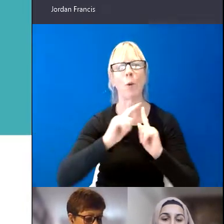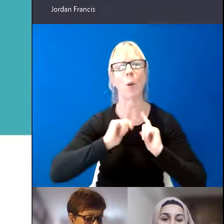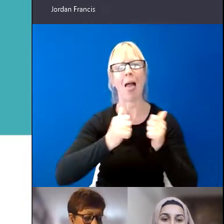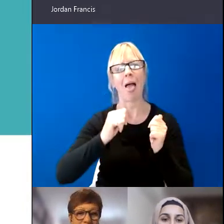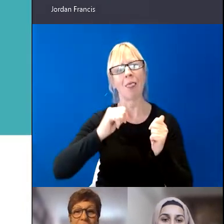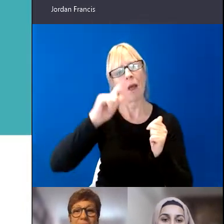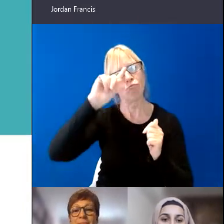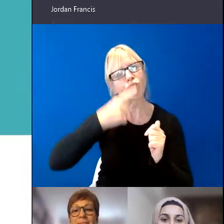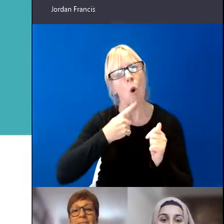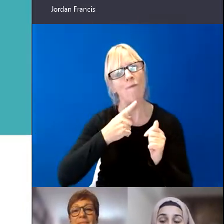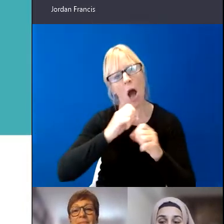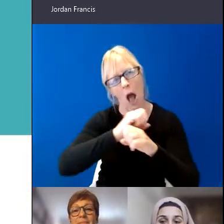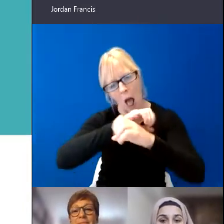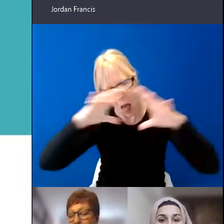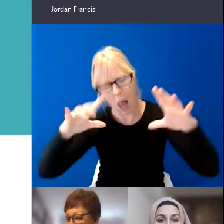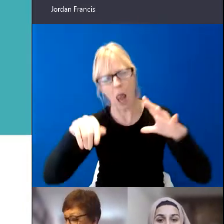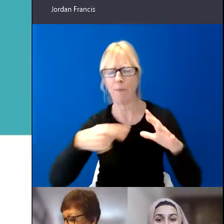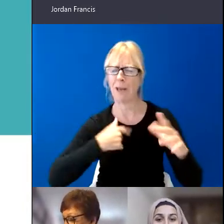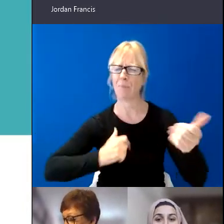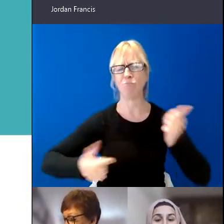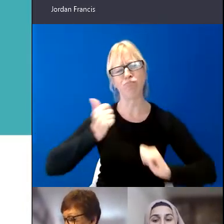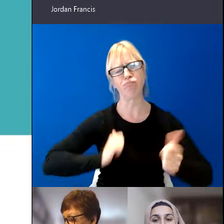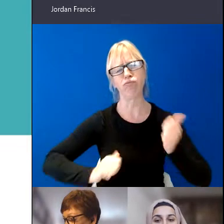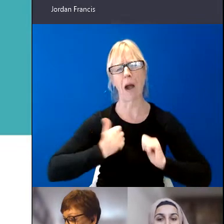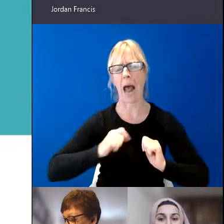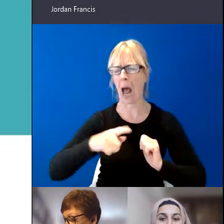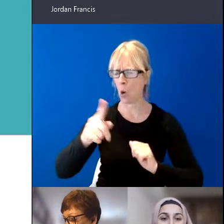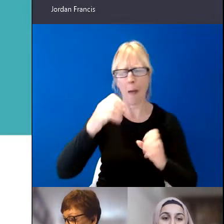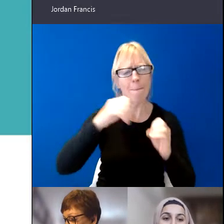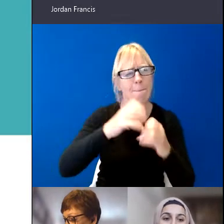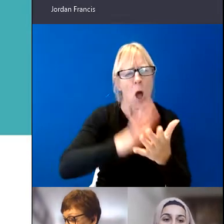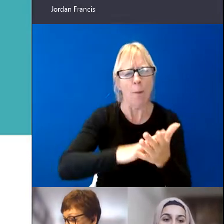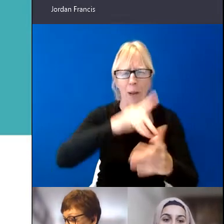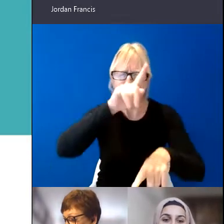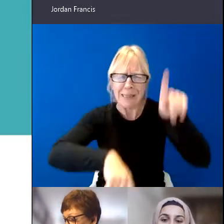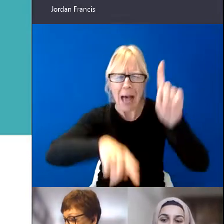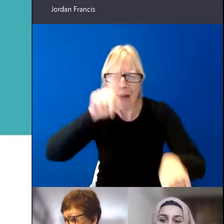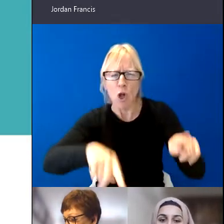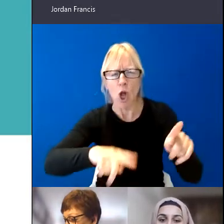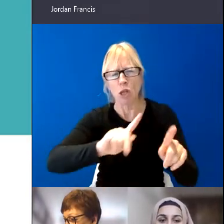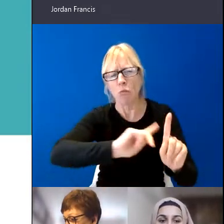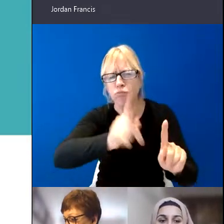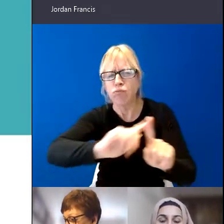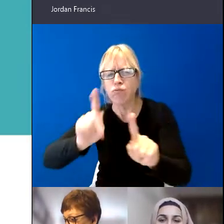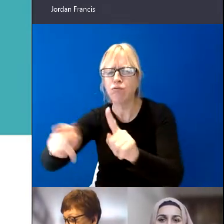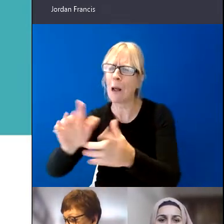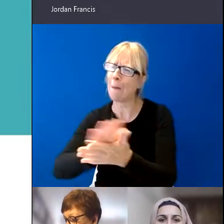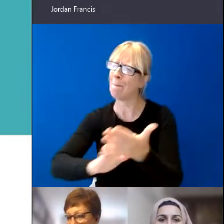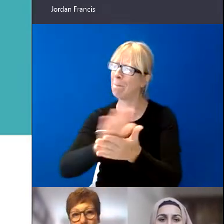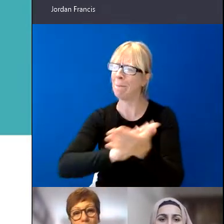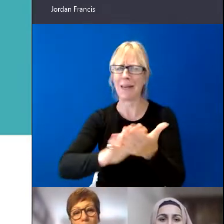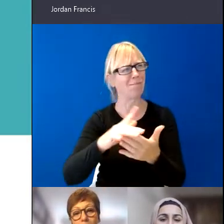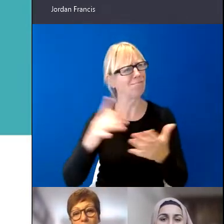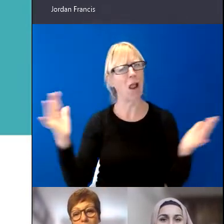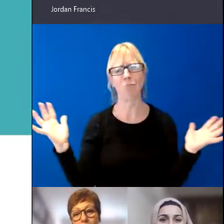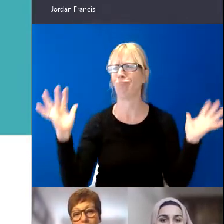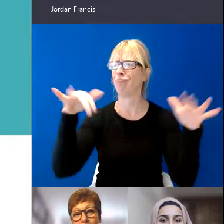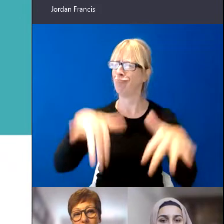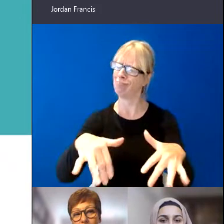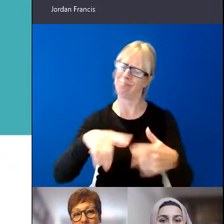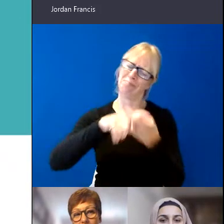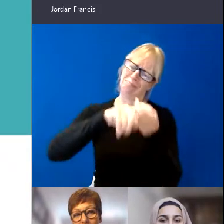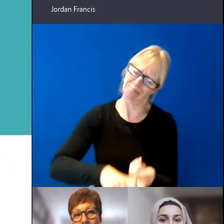I'm proud of how diverse Birmingham is and of how welcoming we are to people who choose to make this city their home. However, we know that not